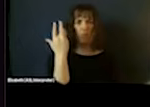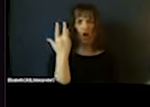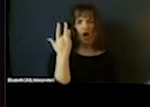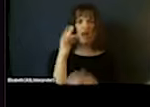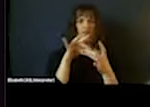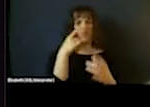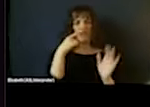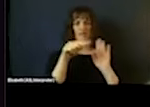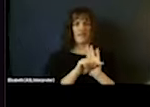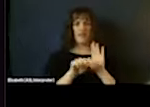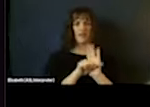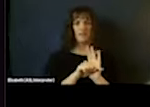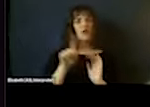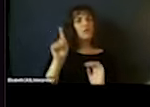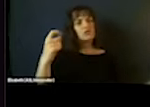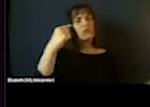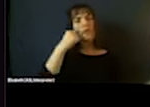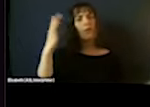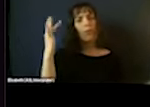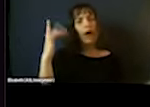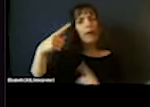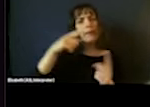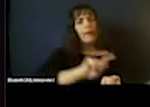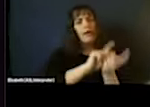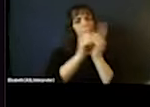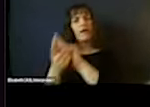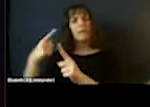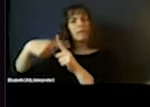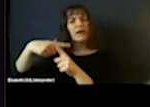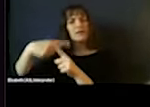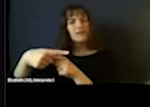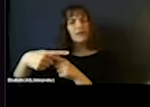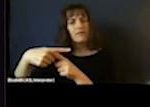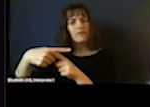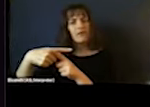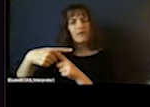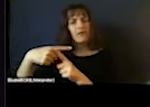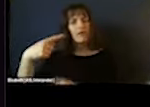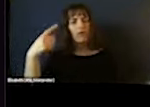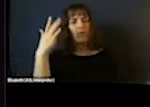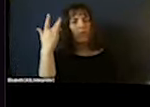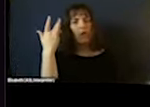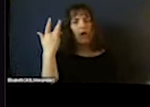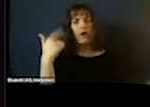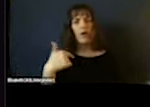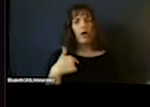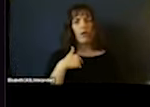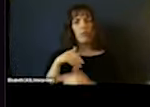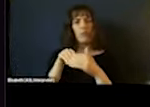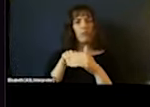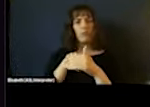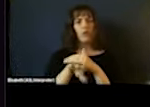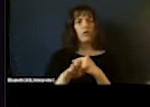in positive thing also. Why I could be born in a better place than the other students in opposite side